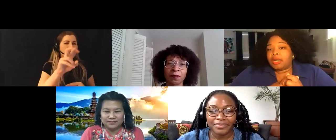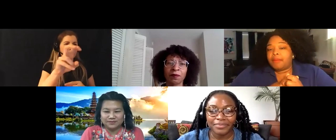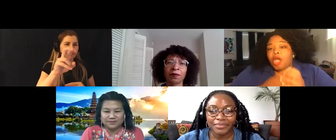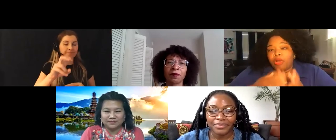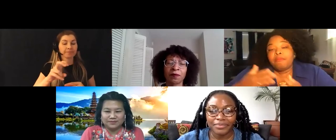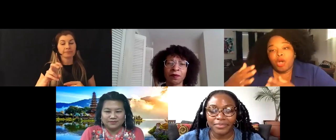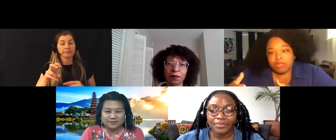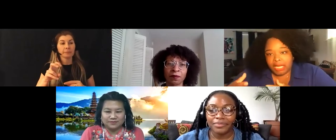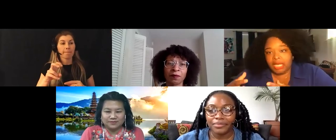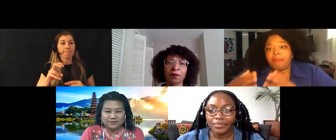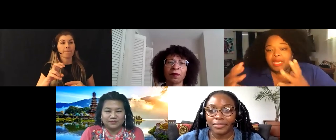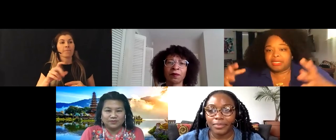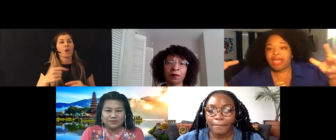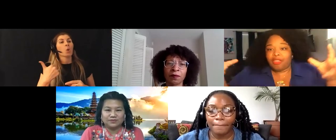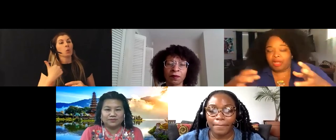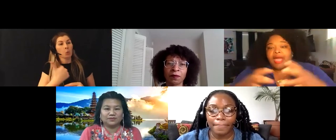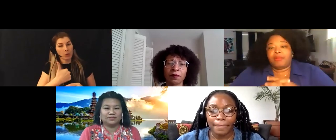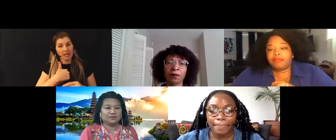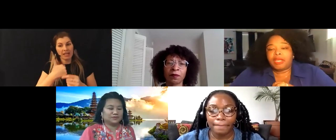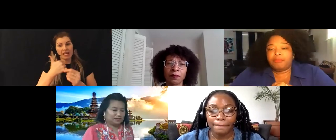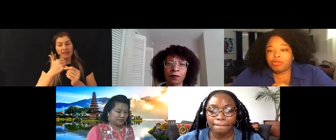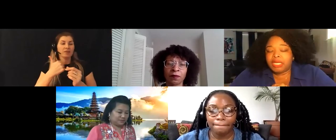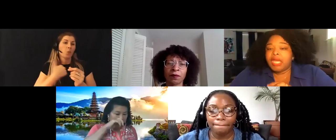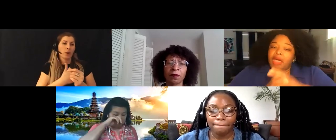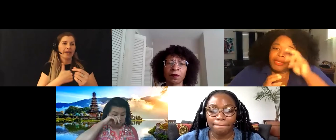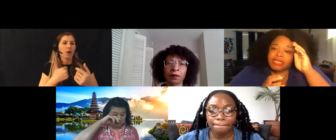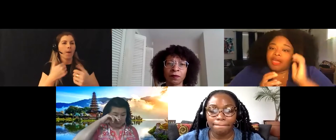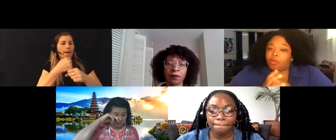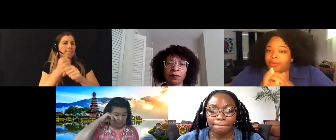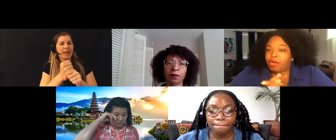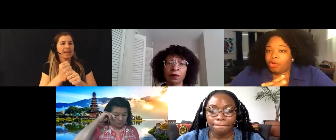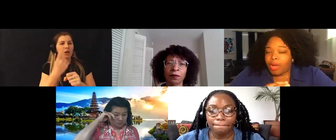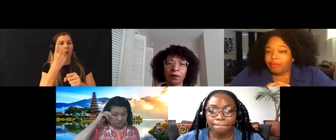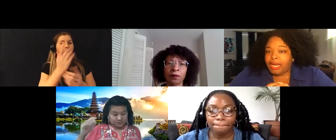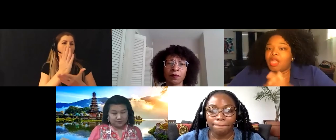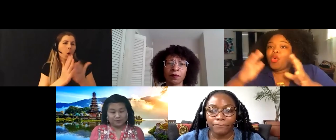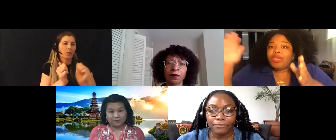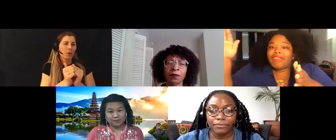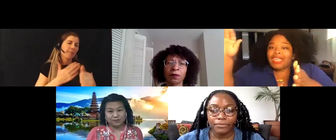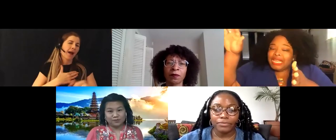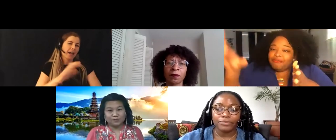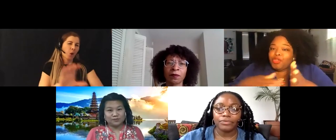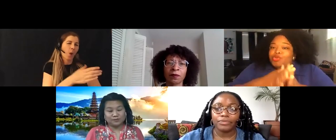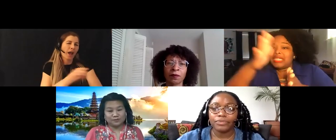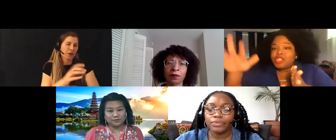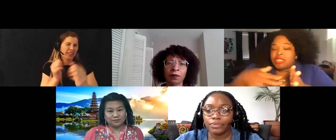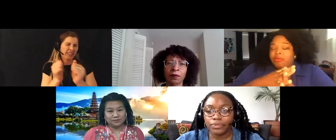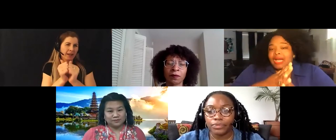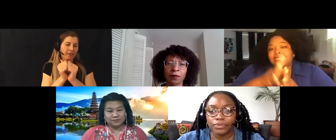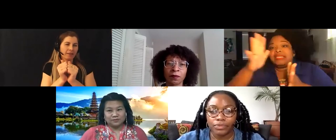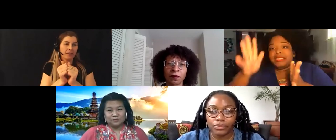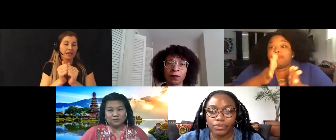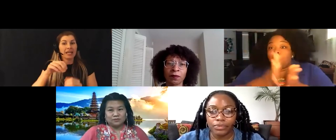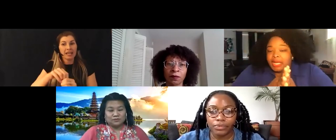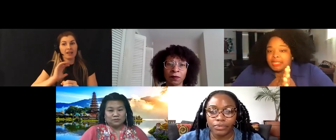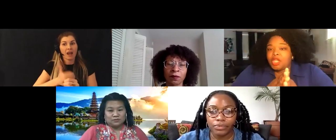are co-composing a piece together, collaboratively composing a piece together with my girl choir, right? We have infused into the